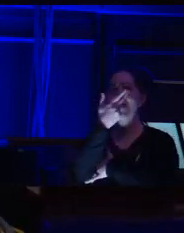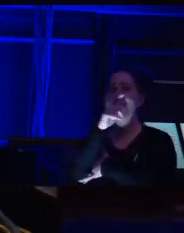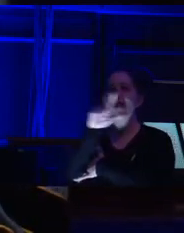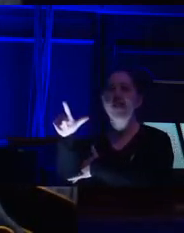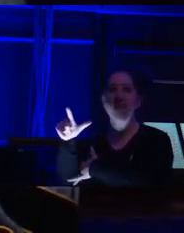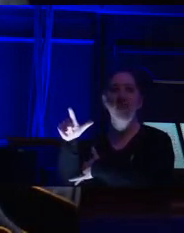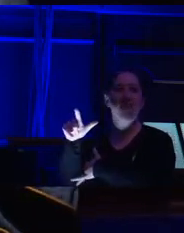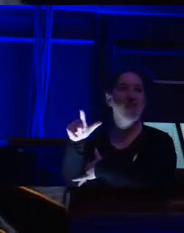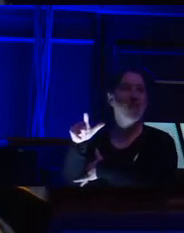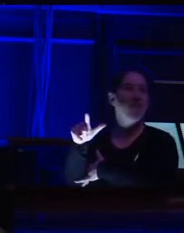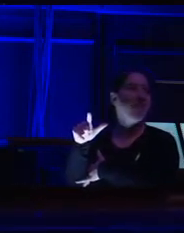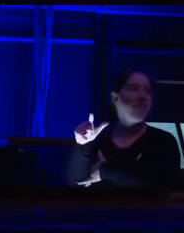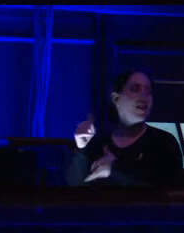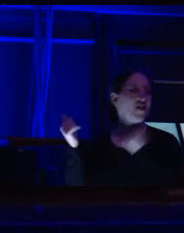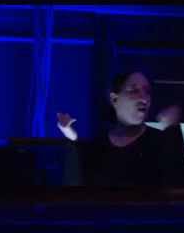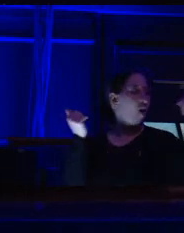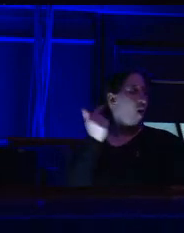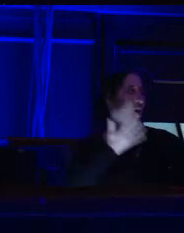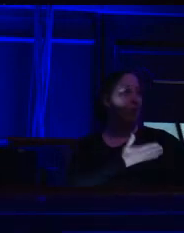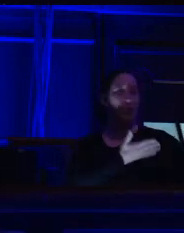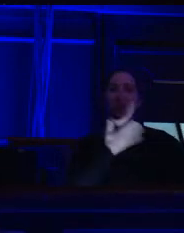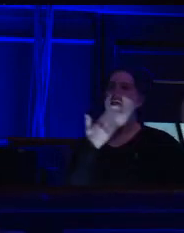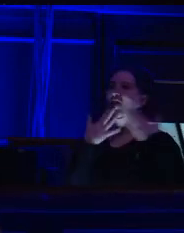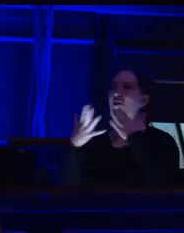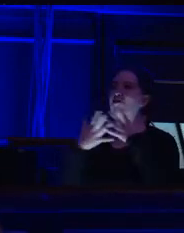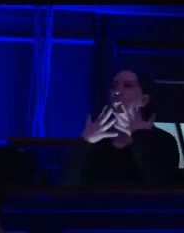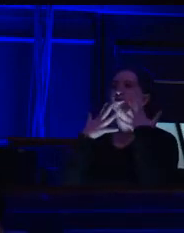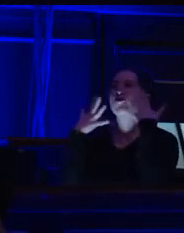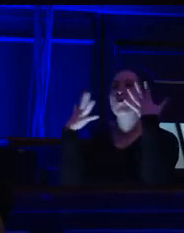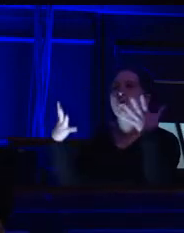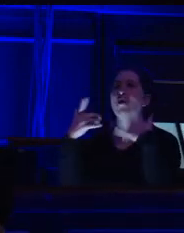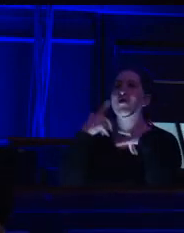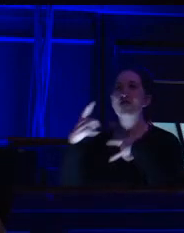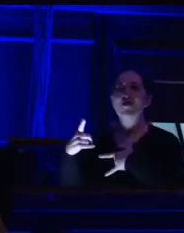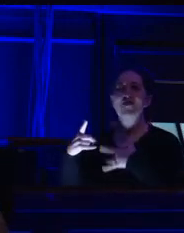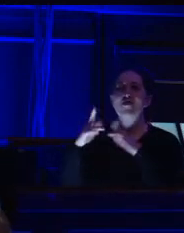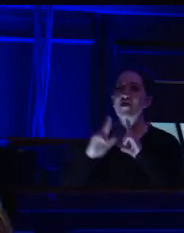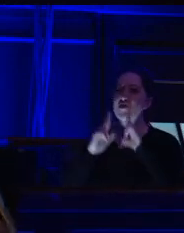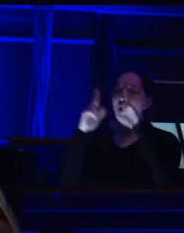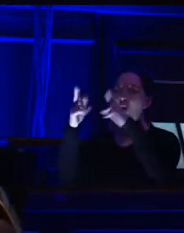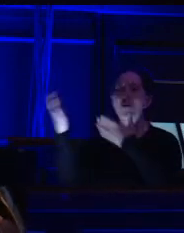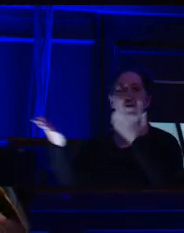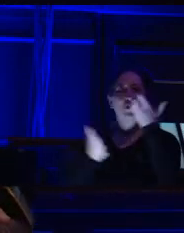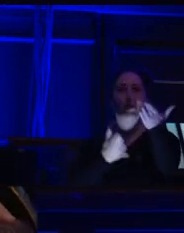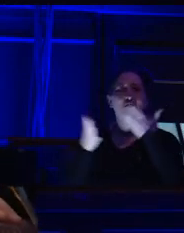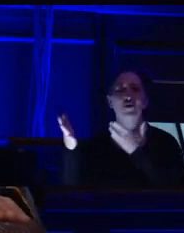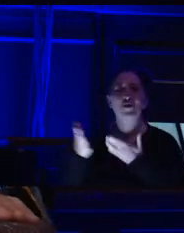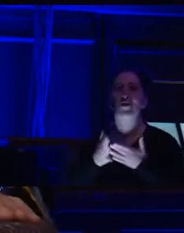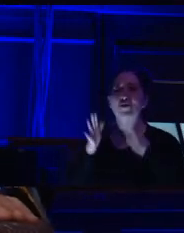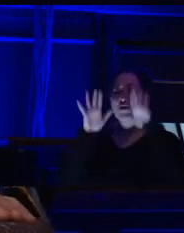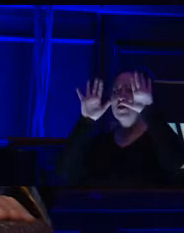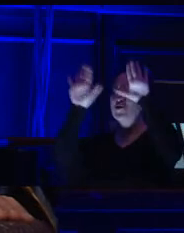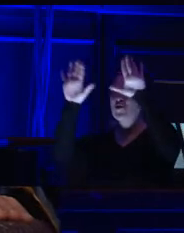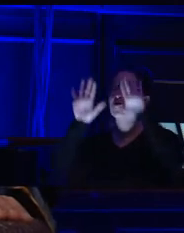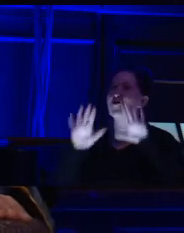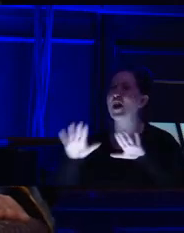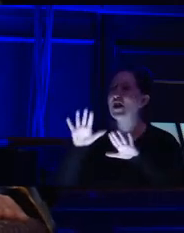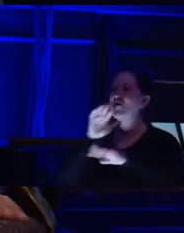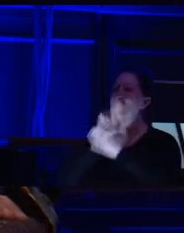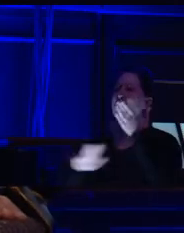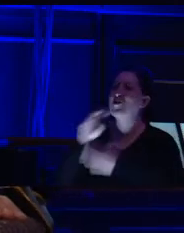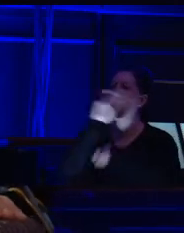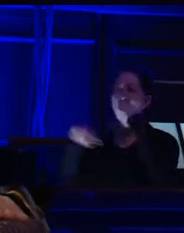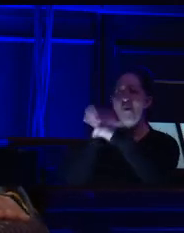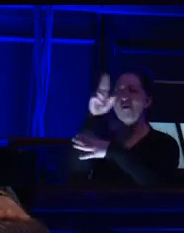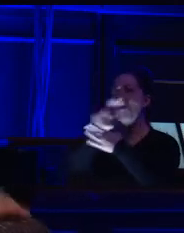Paul, all of the regents, thank you so much for this high honor to serve the greatest university in the world, the University